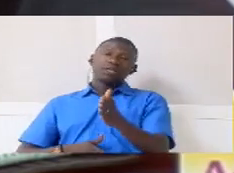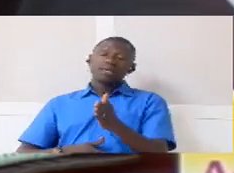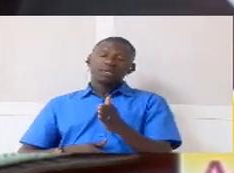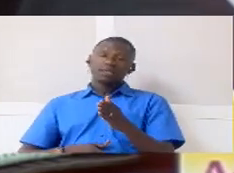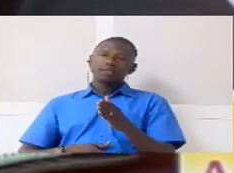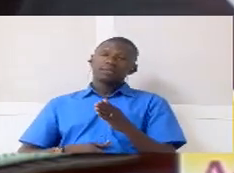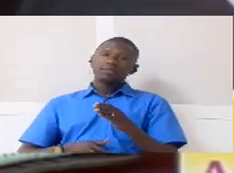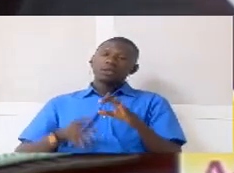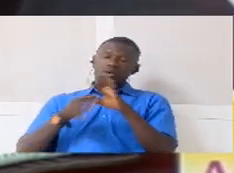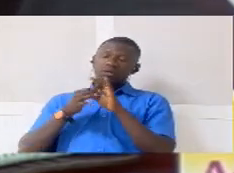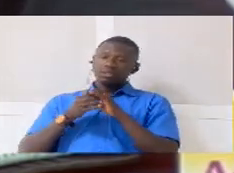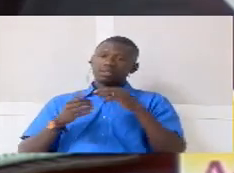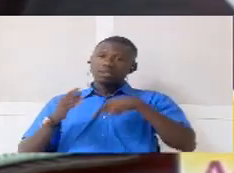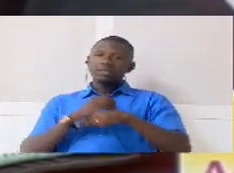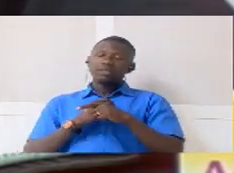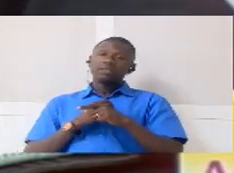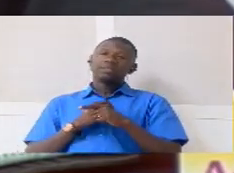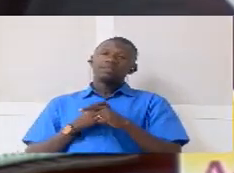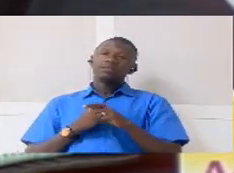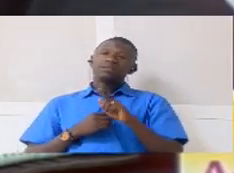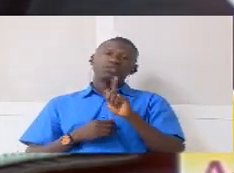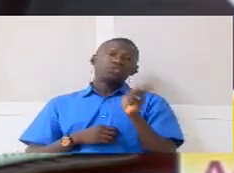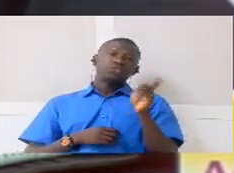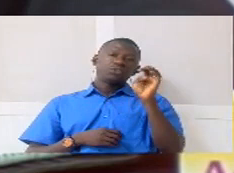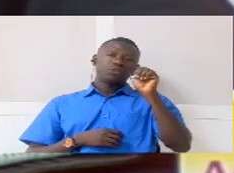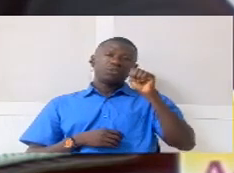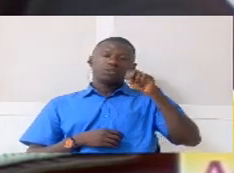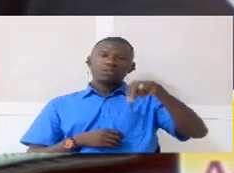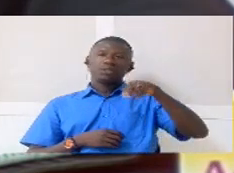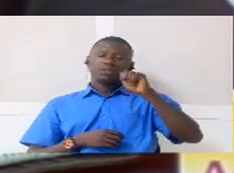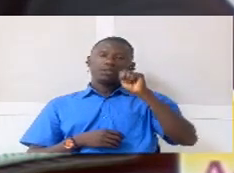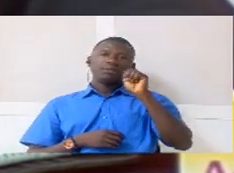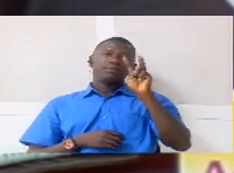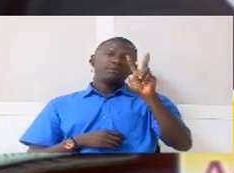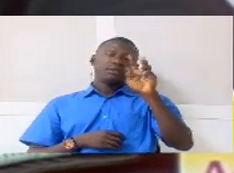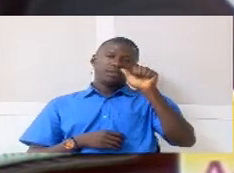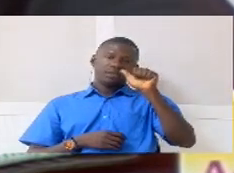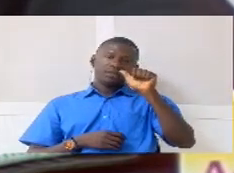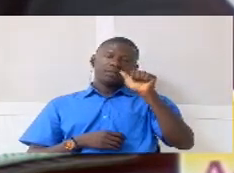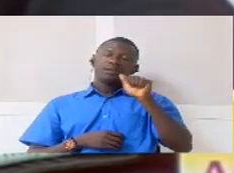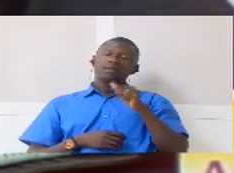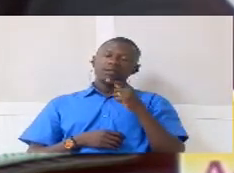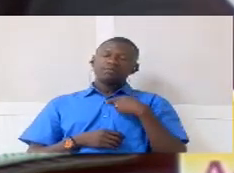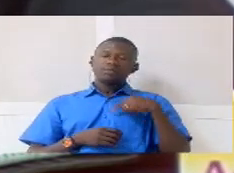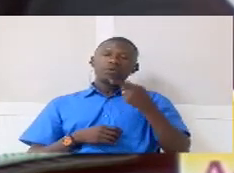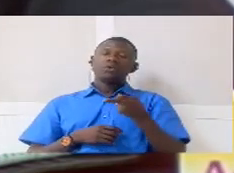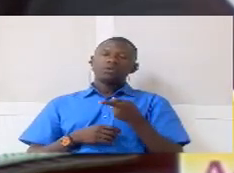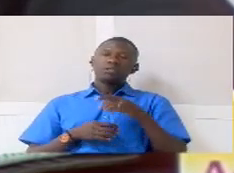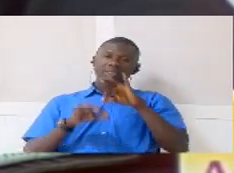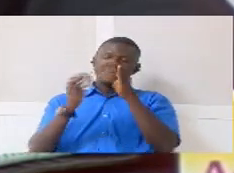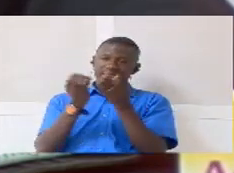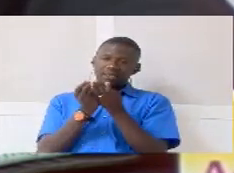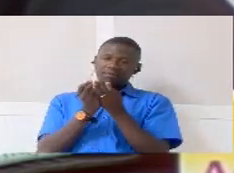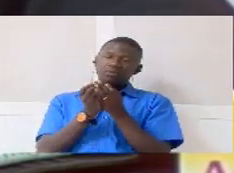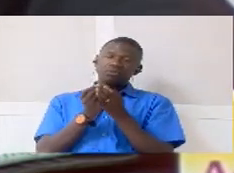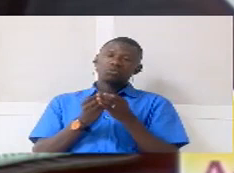the government of the Gambia the terms of reference for Juan and his summer team to come for a visit here. Juan Mendez